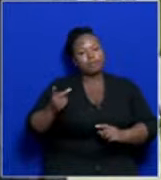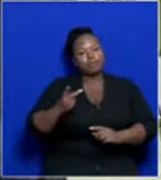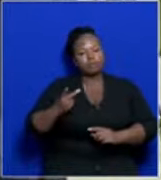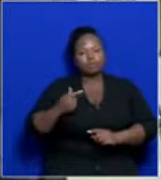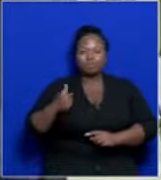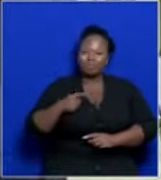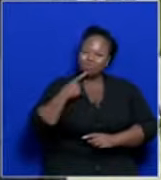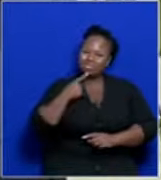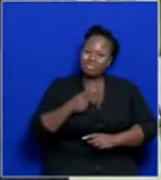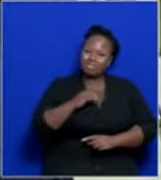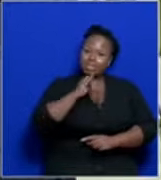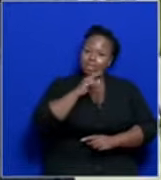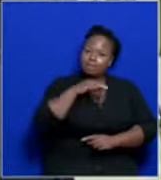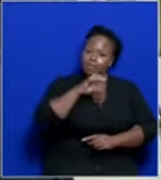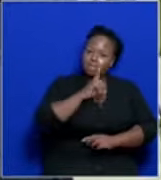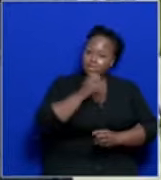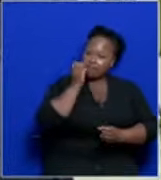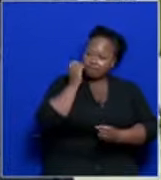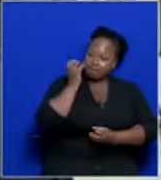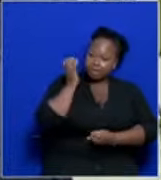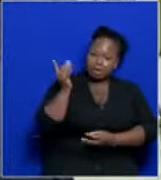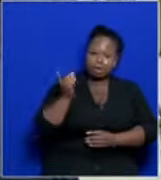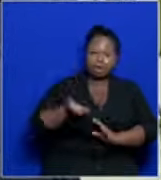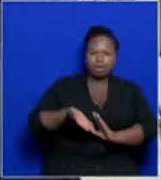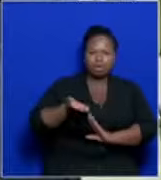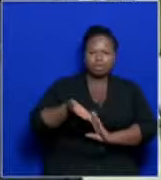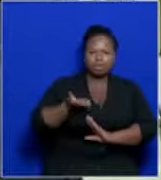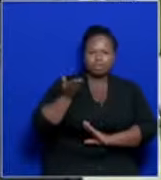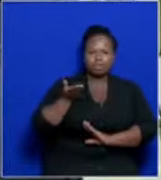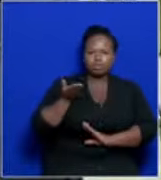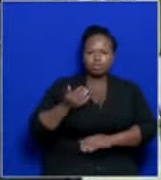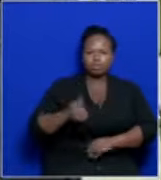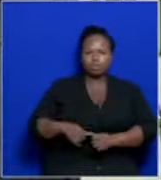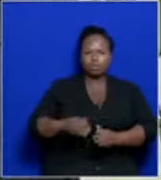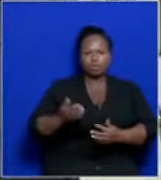feedback or updates on ongoing investigation.